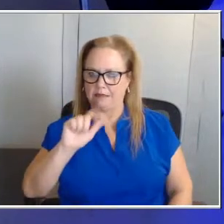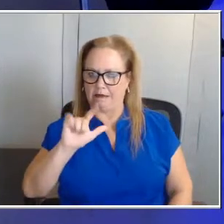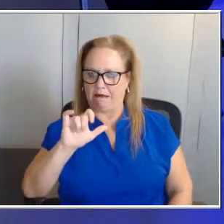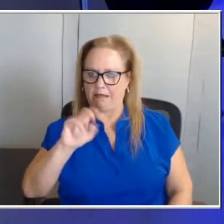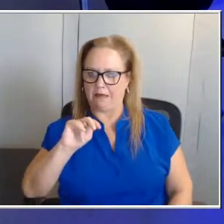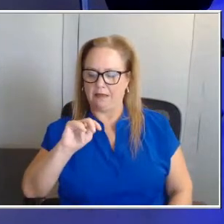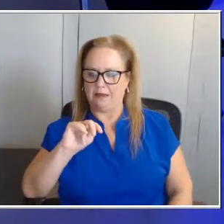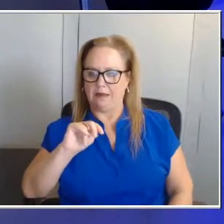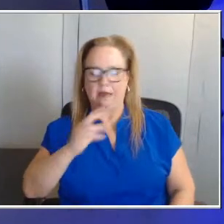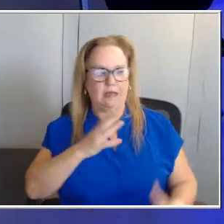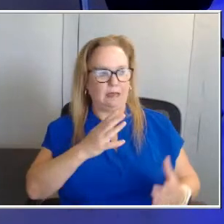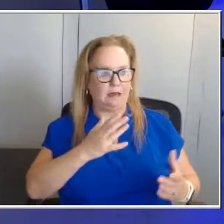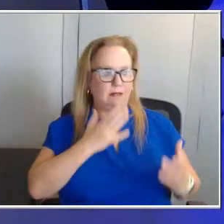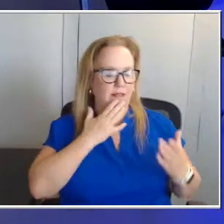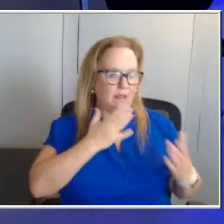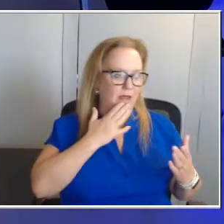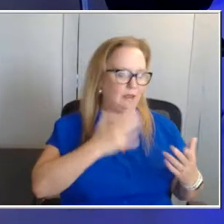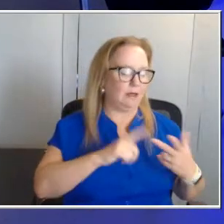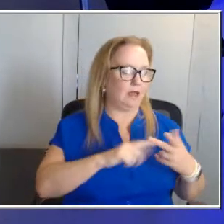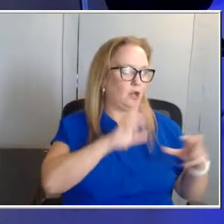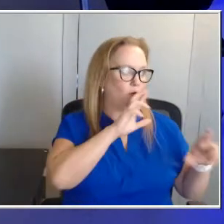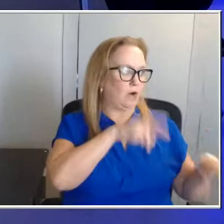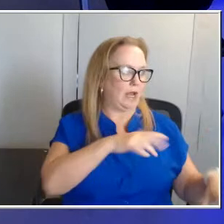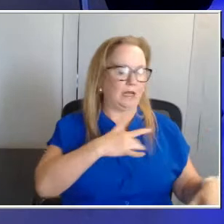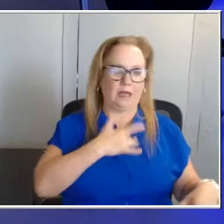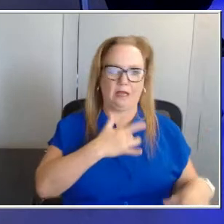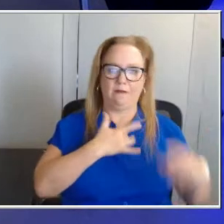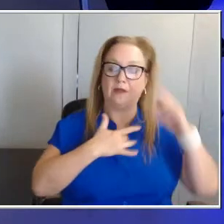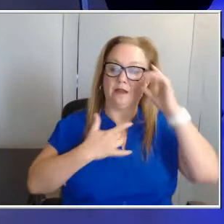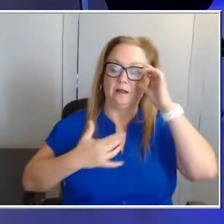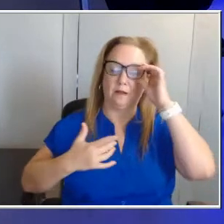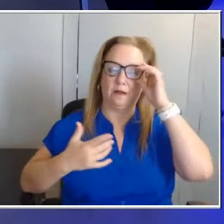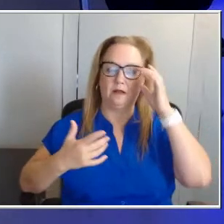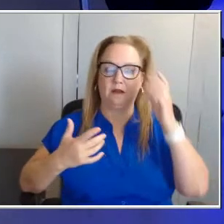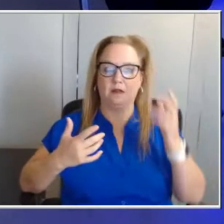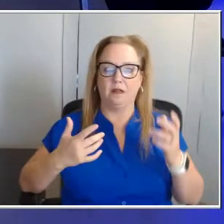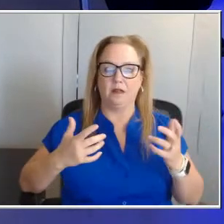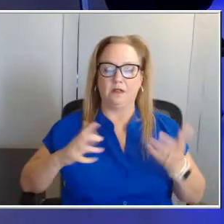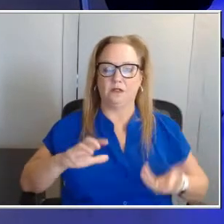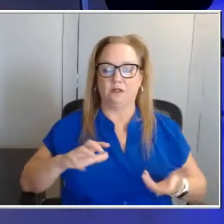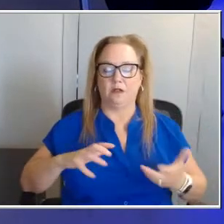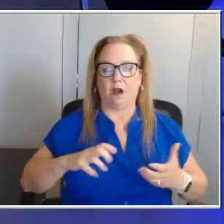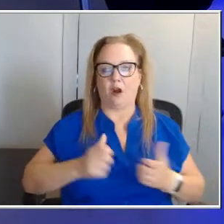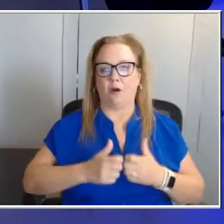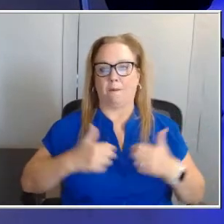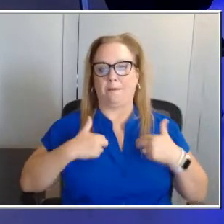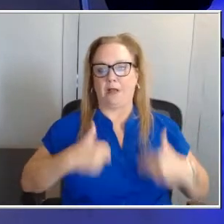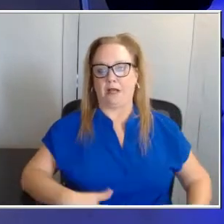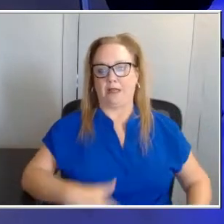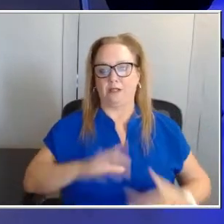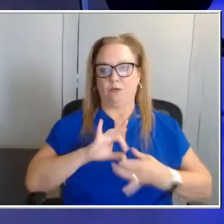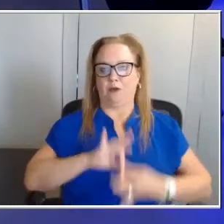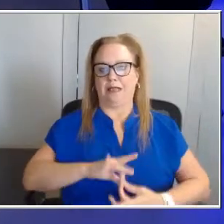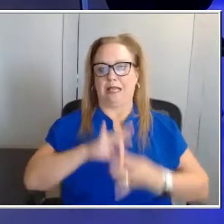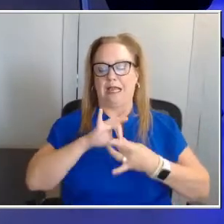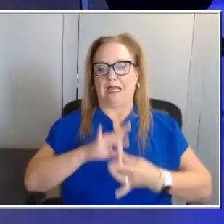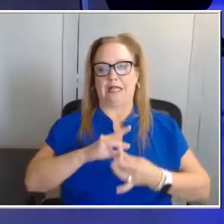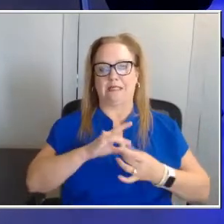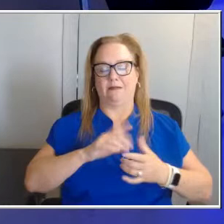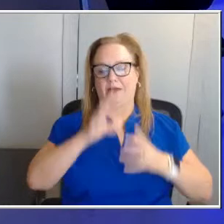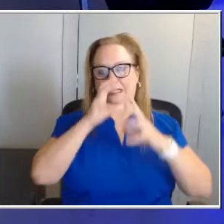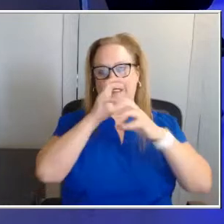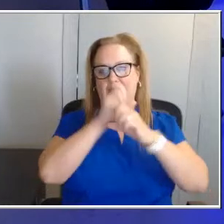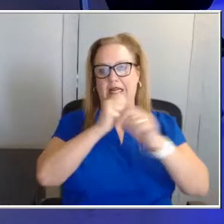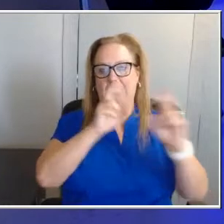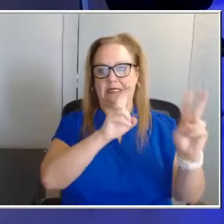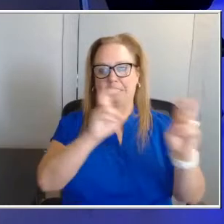it can react, and it can feel. And so much of our body is so interrelated. It's just a fascinating topic. And thinking about